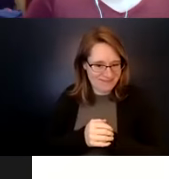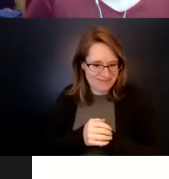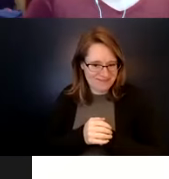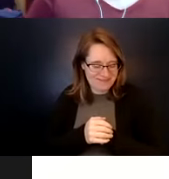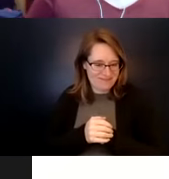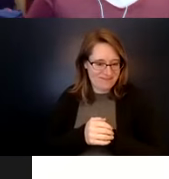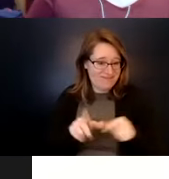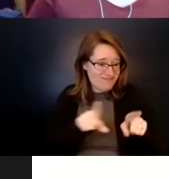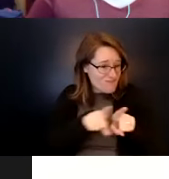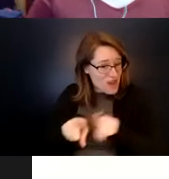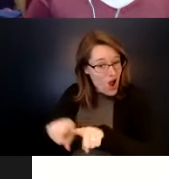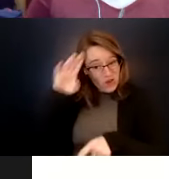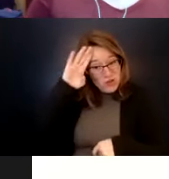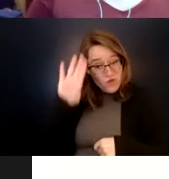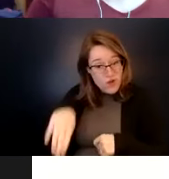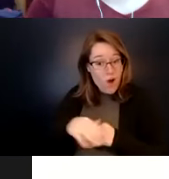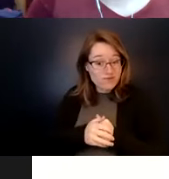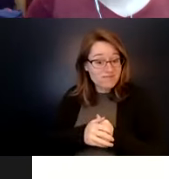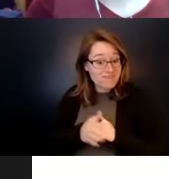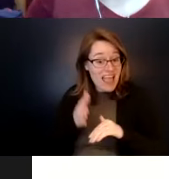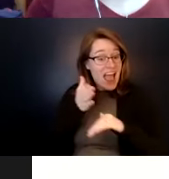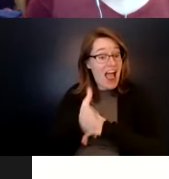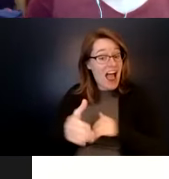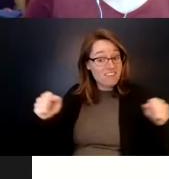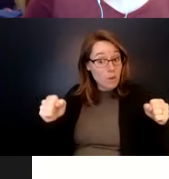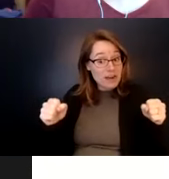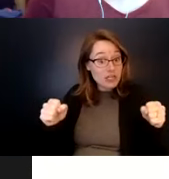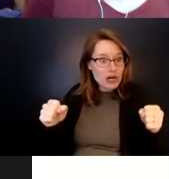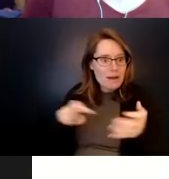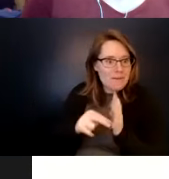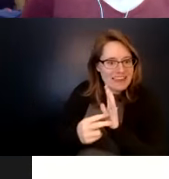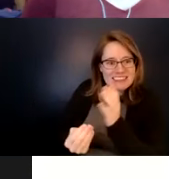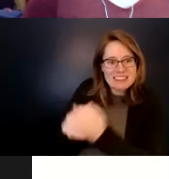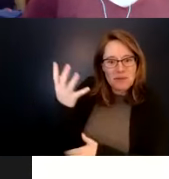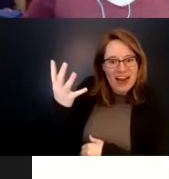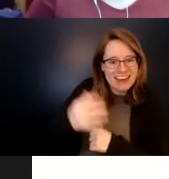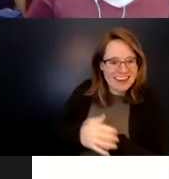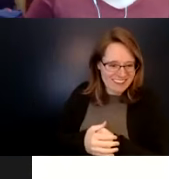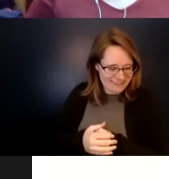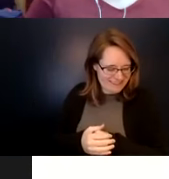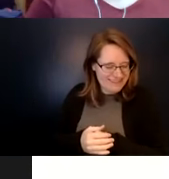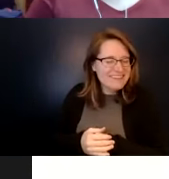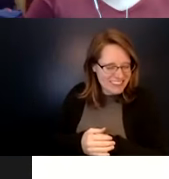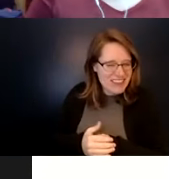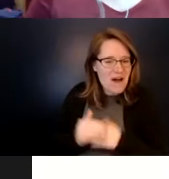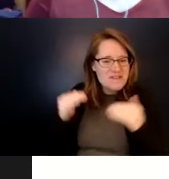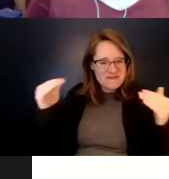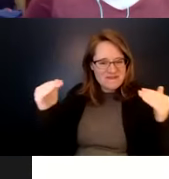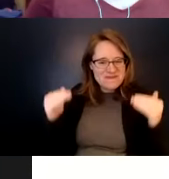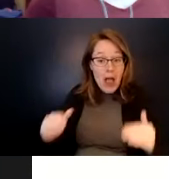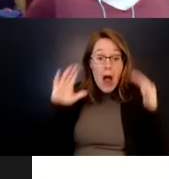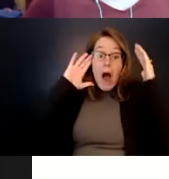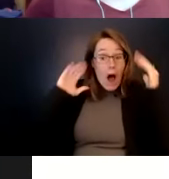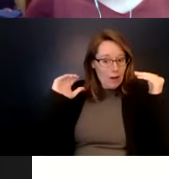also know that after winter comes the spring. So, speaking of hope,